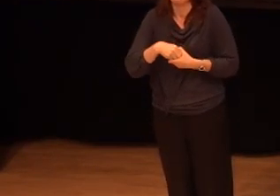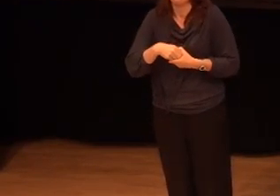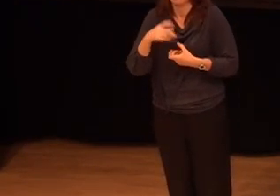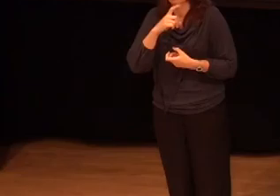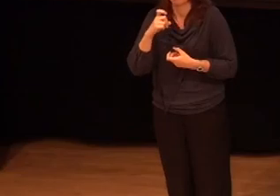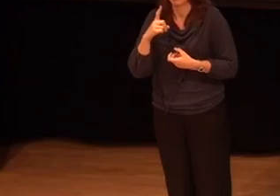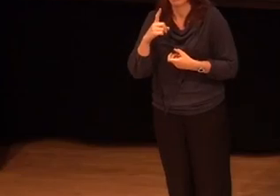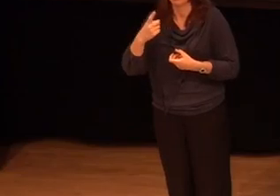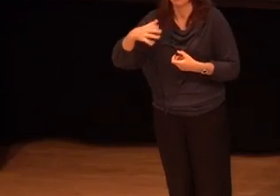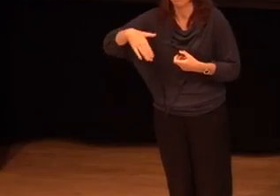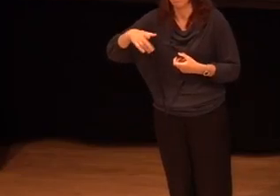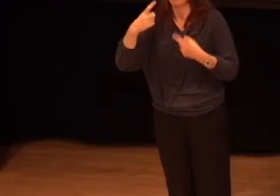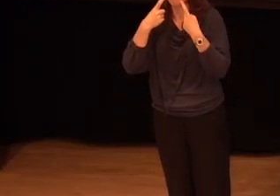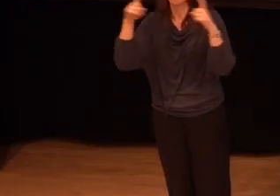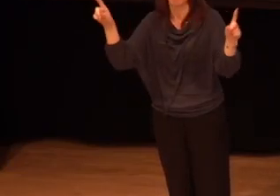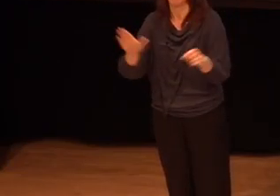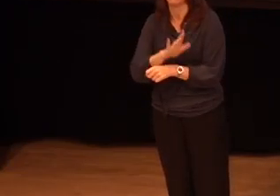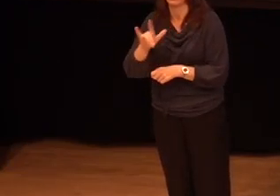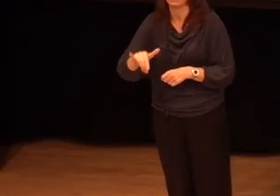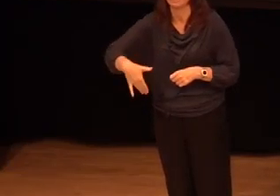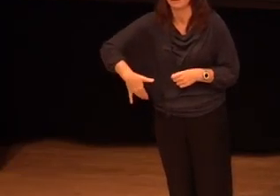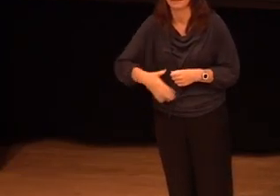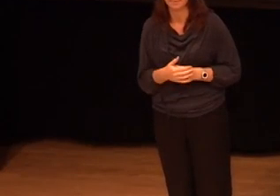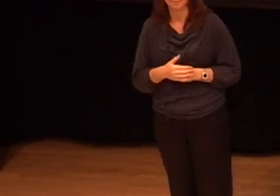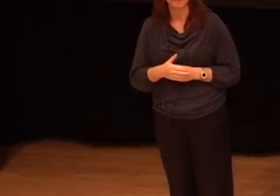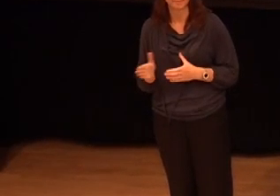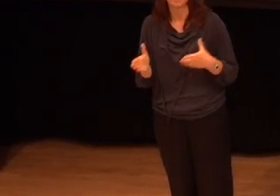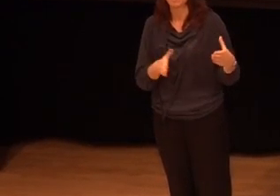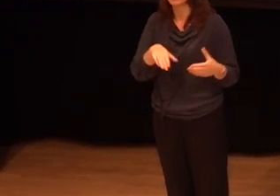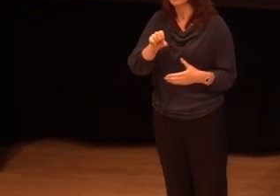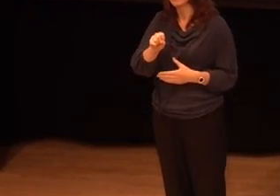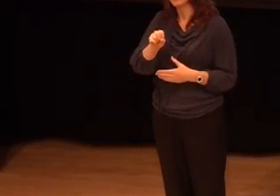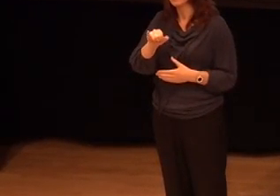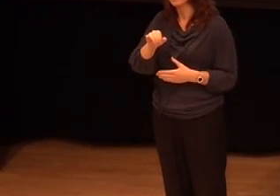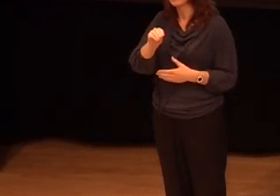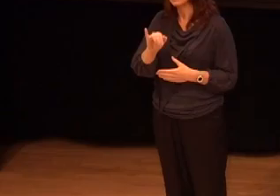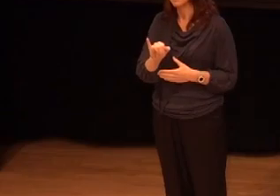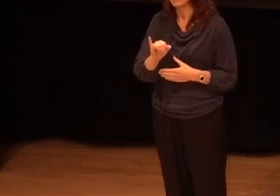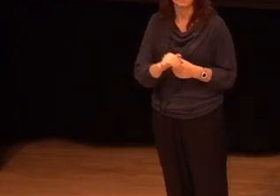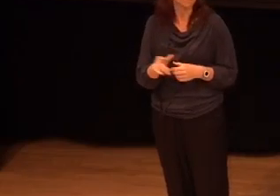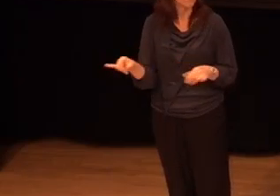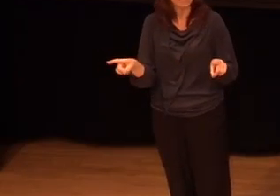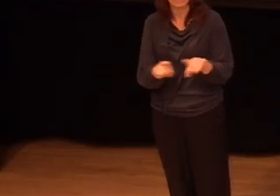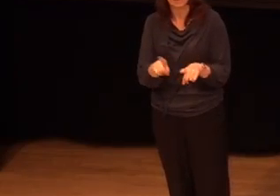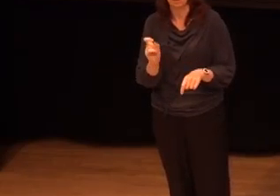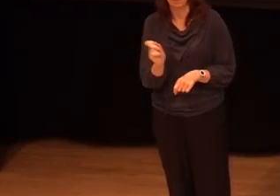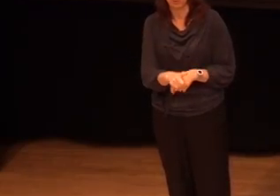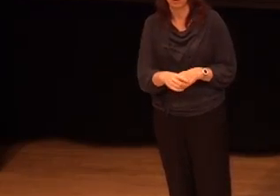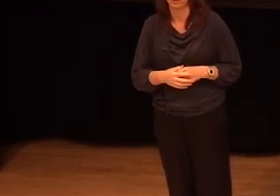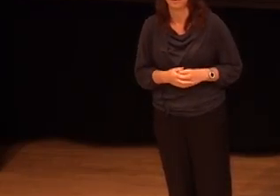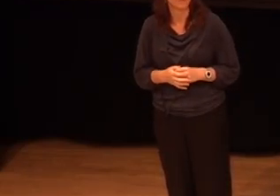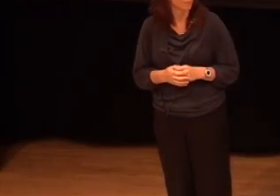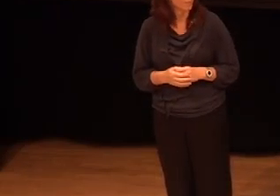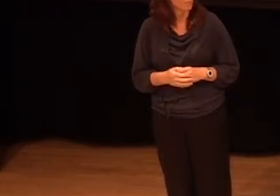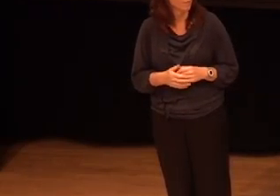Hear, hear. Thank you. Thank you. Simi? Yeah, I think I'm... Same question. Okay,